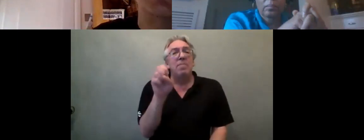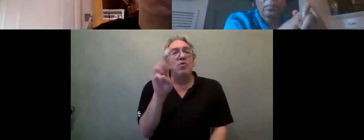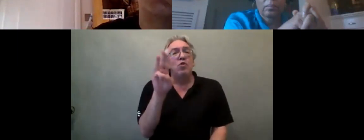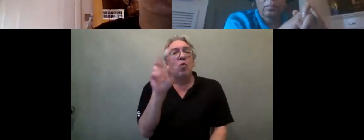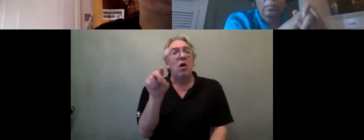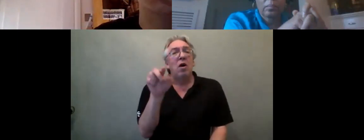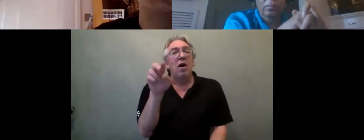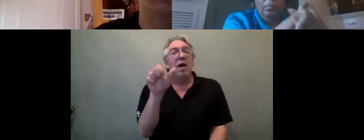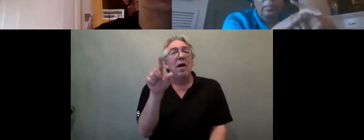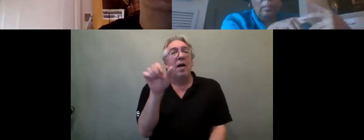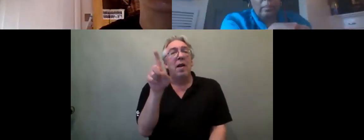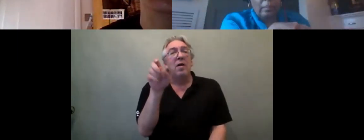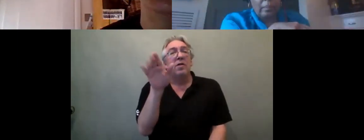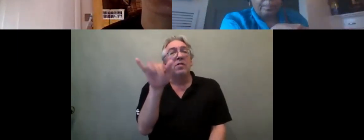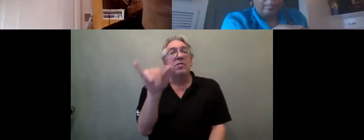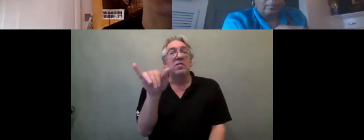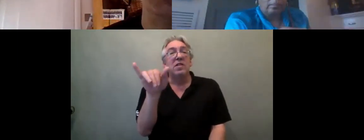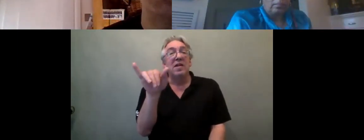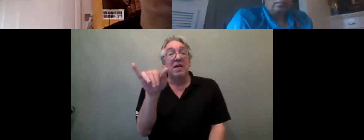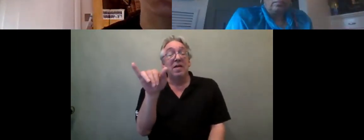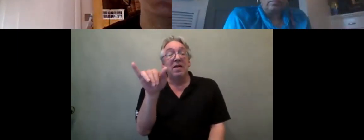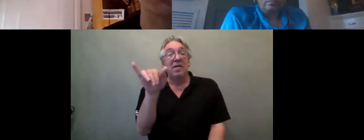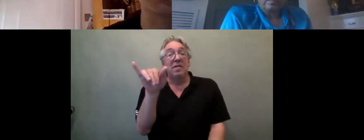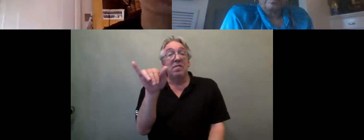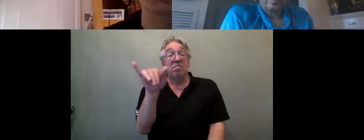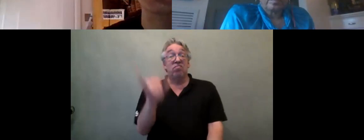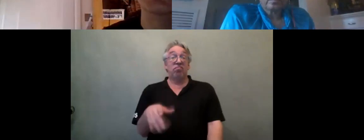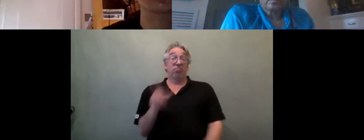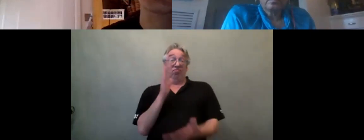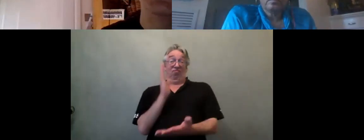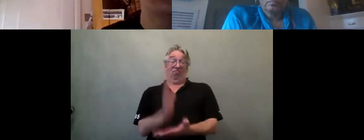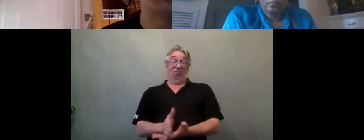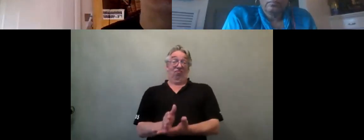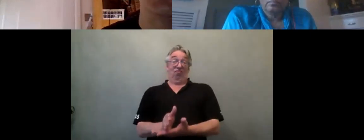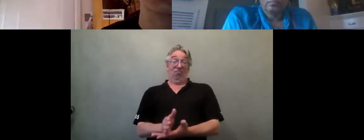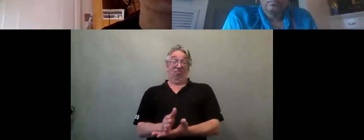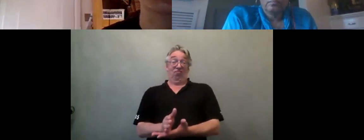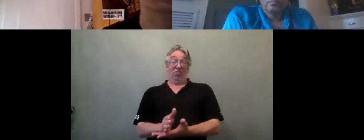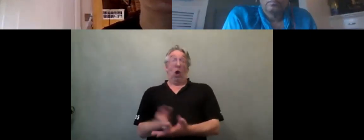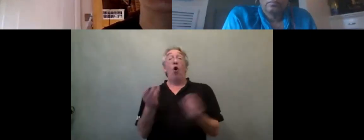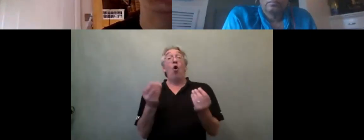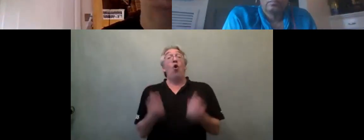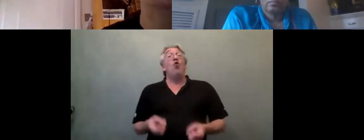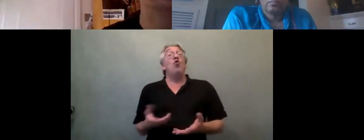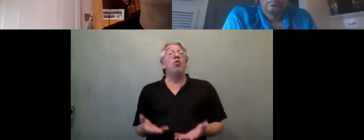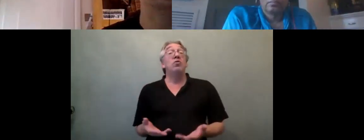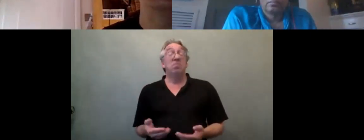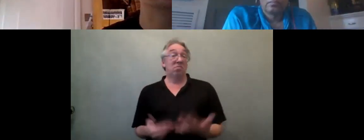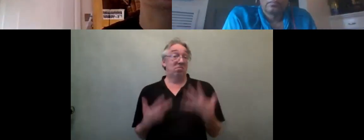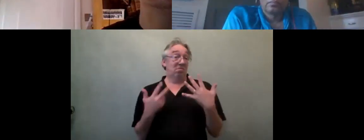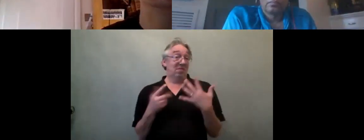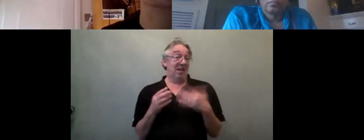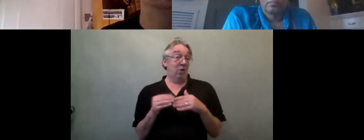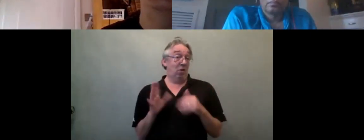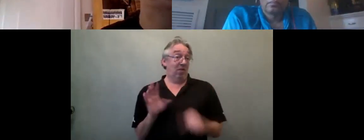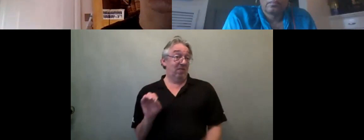ex-factory price costs something like $8.50, and that's just for one. So imagine what could